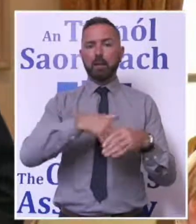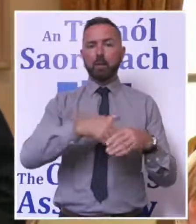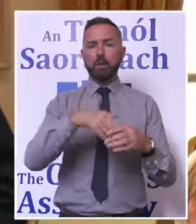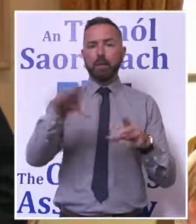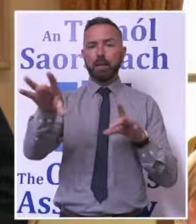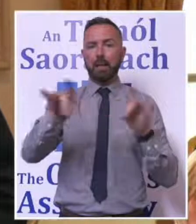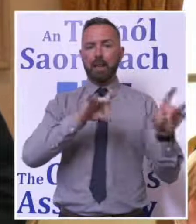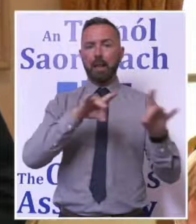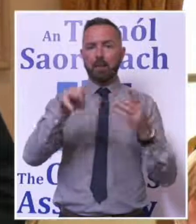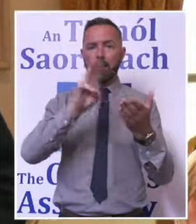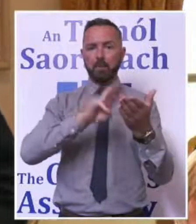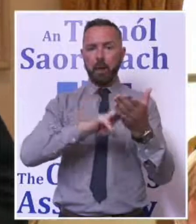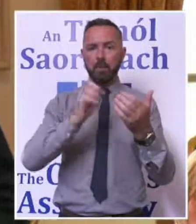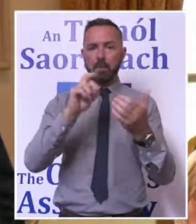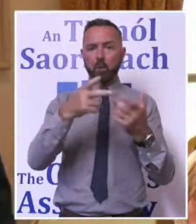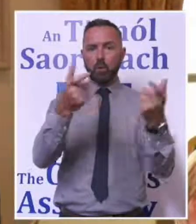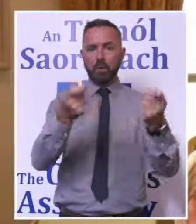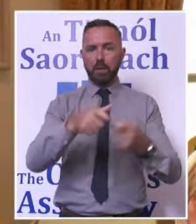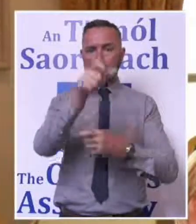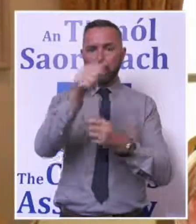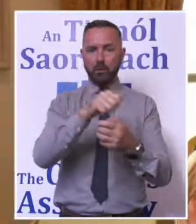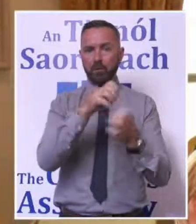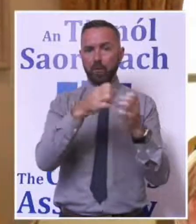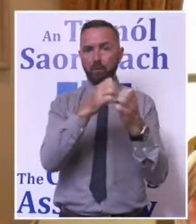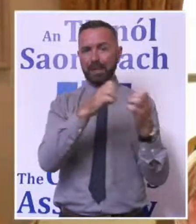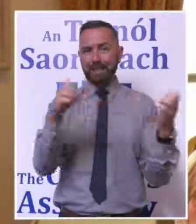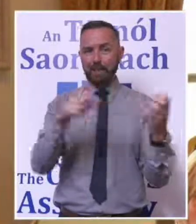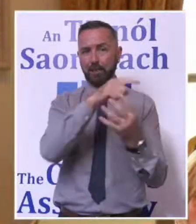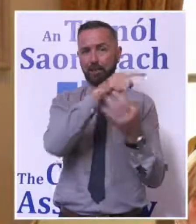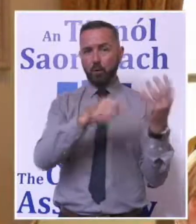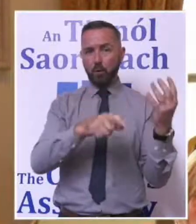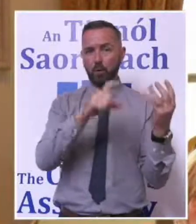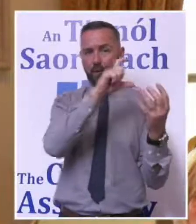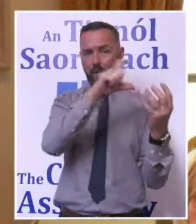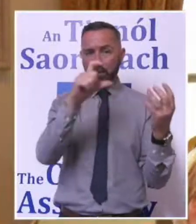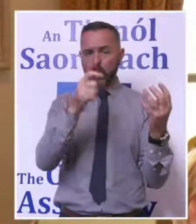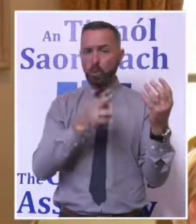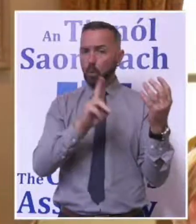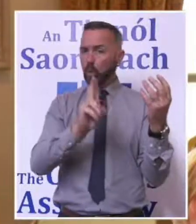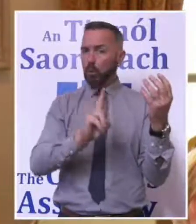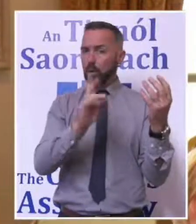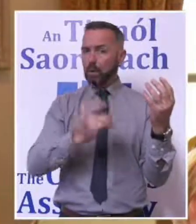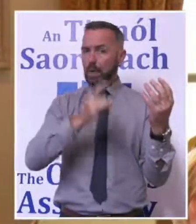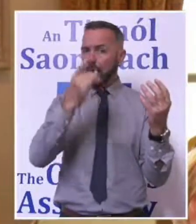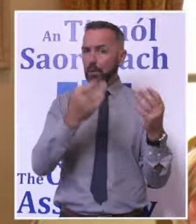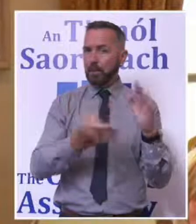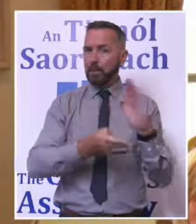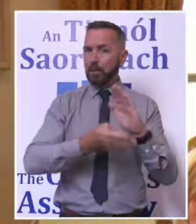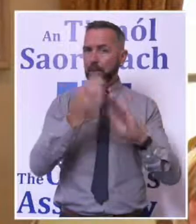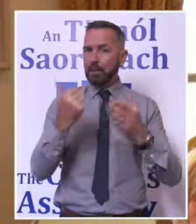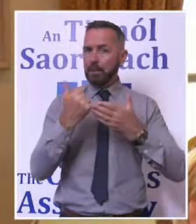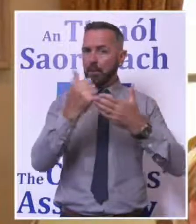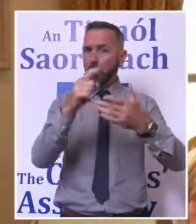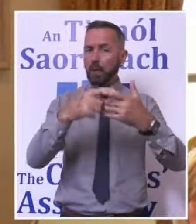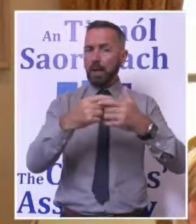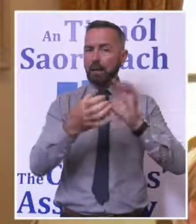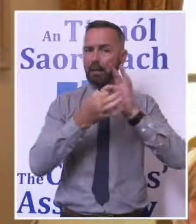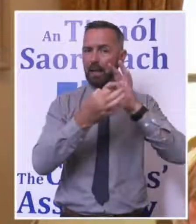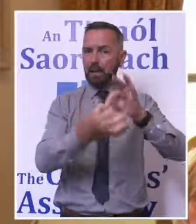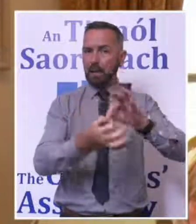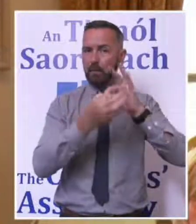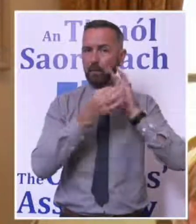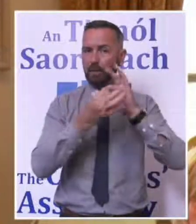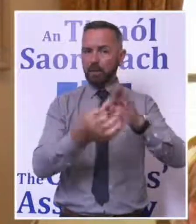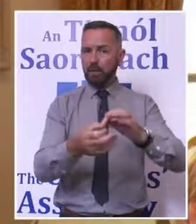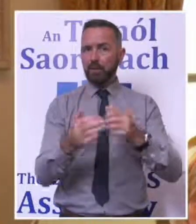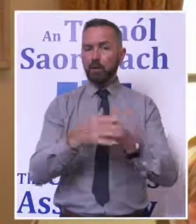or the chairperson of each of the 4 councils, would that be helpful? Would that help to build support and collaboration within the region and